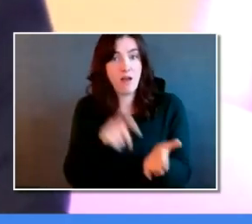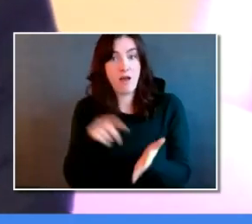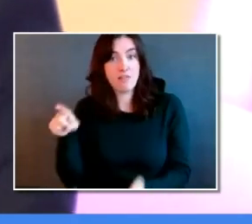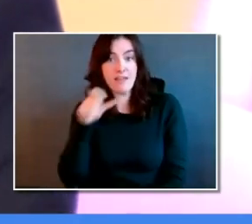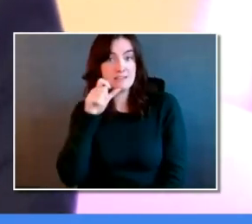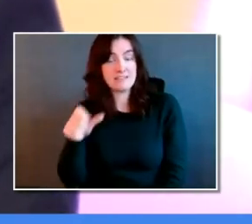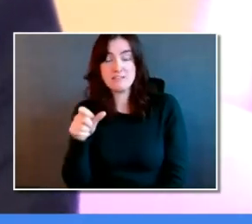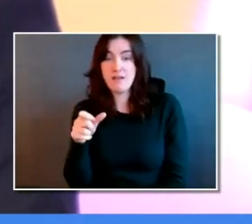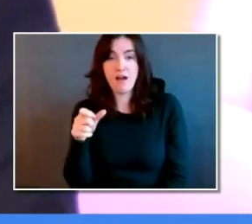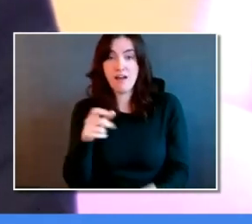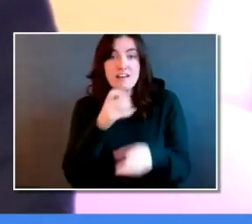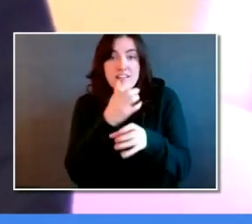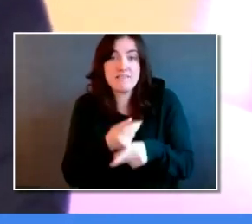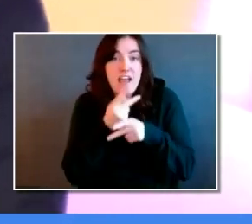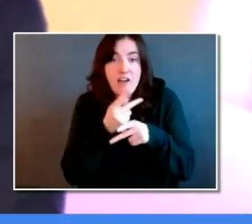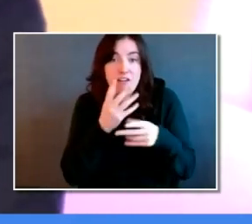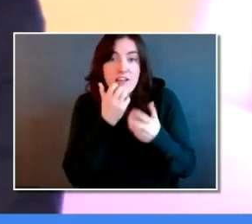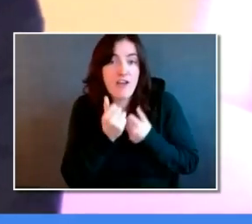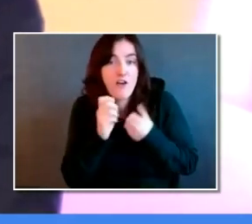small town ass either.